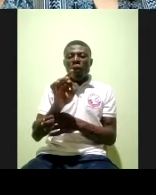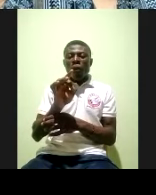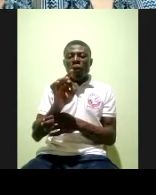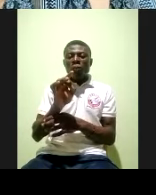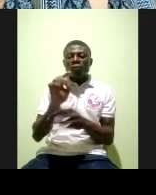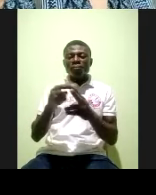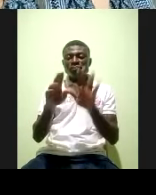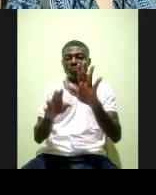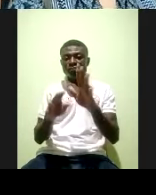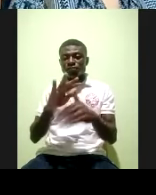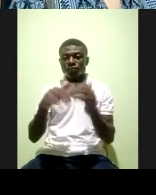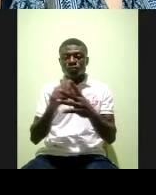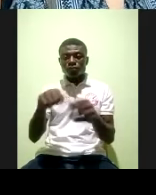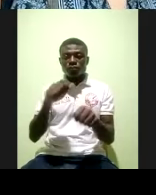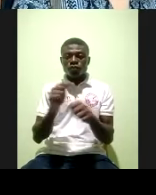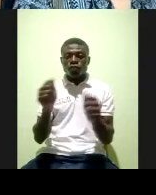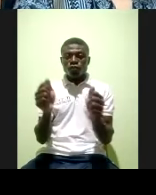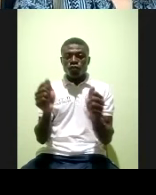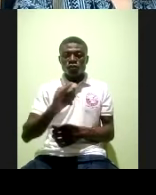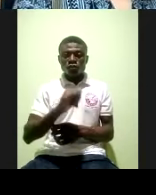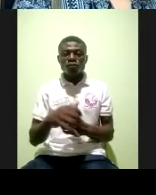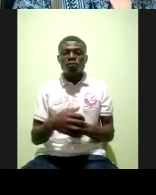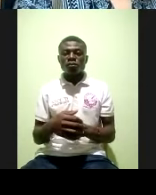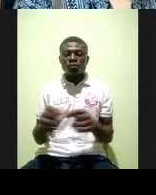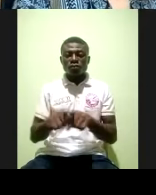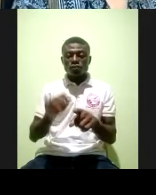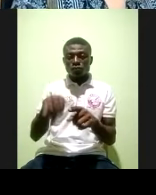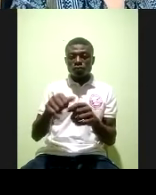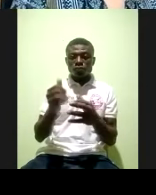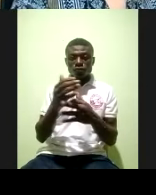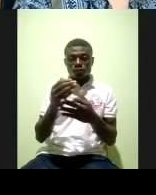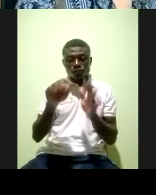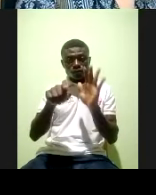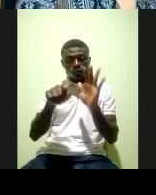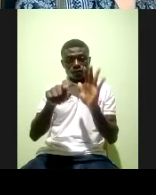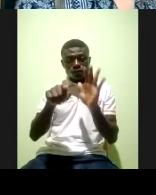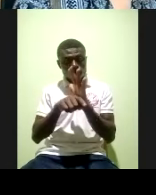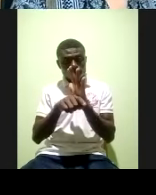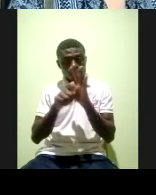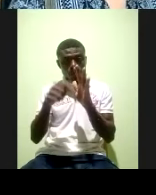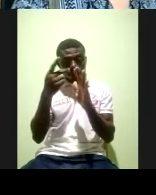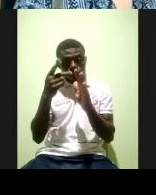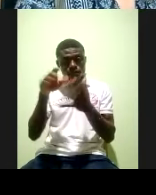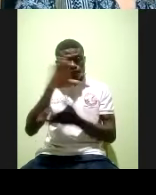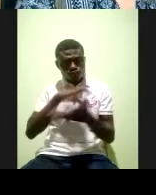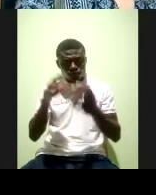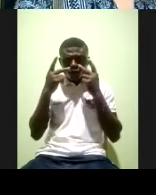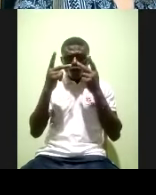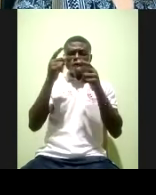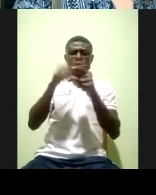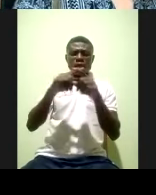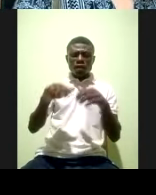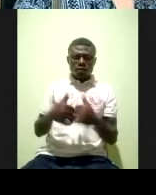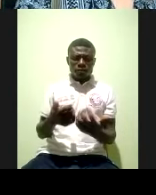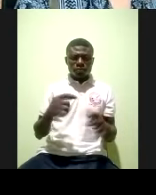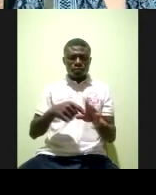5. They might do it like this. And here also the subtraction sign is on this side. They get confused. They will start